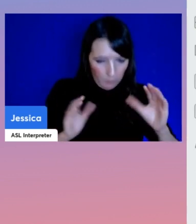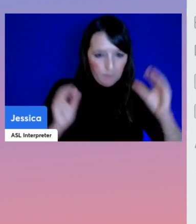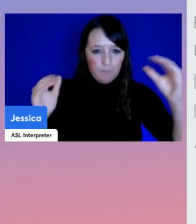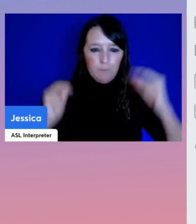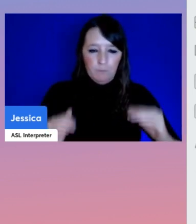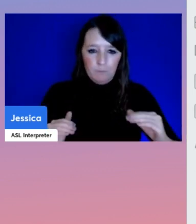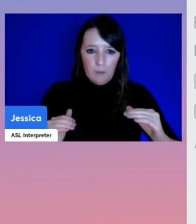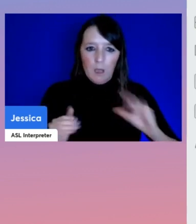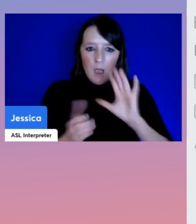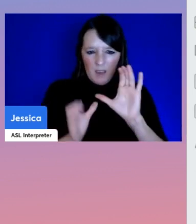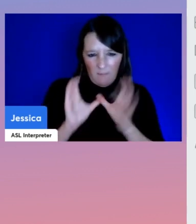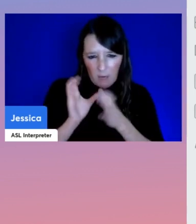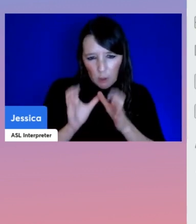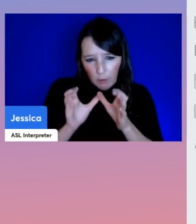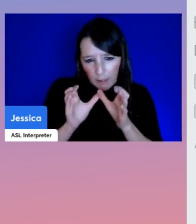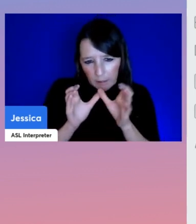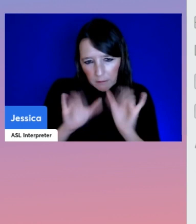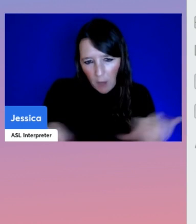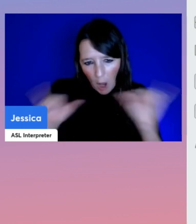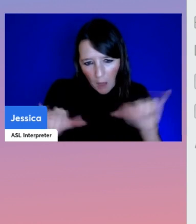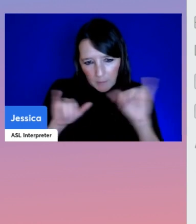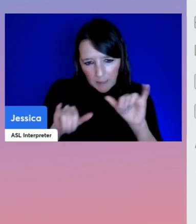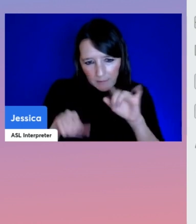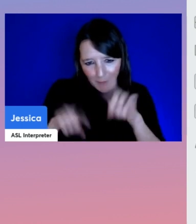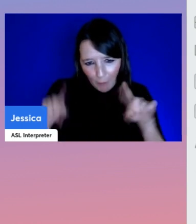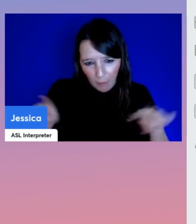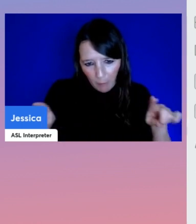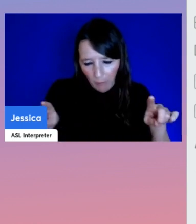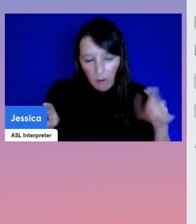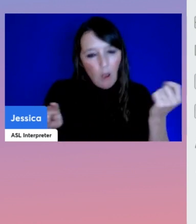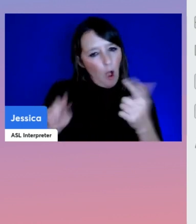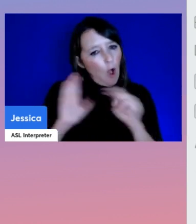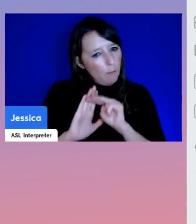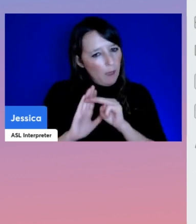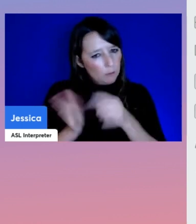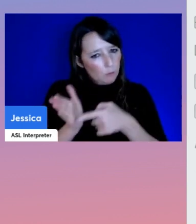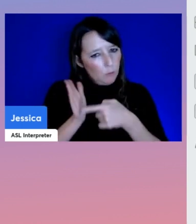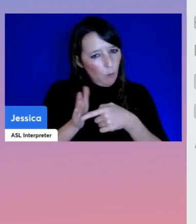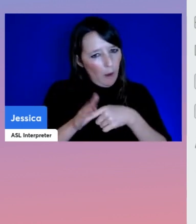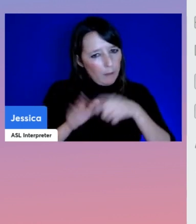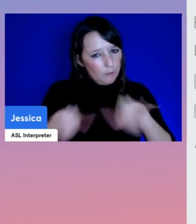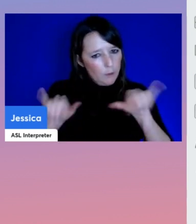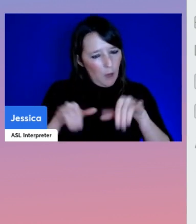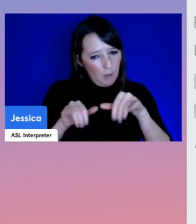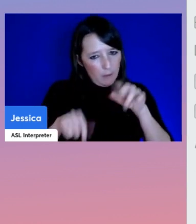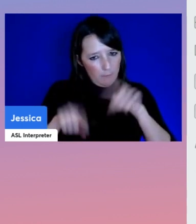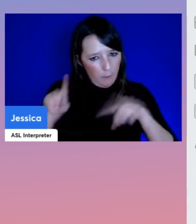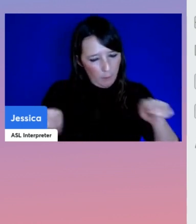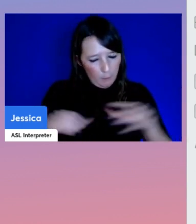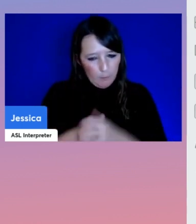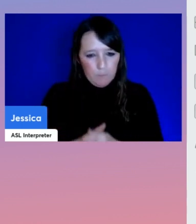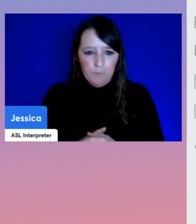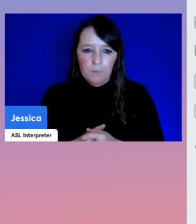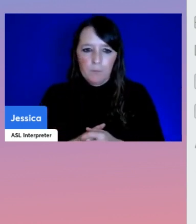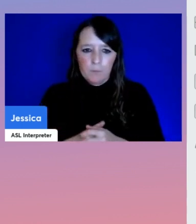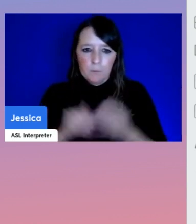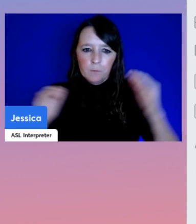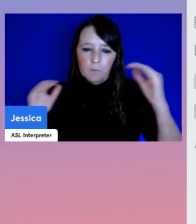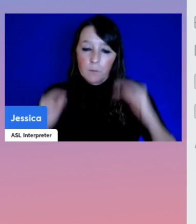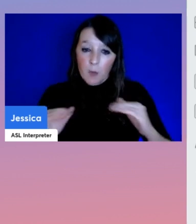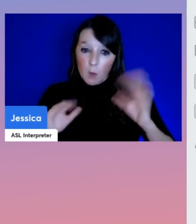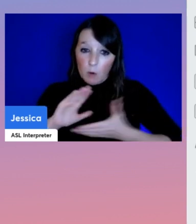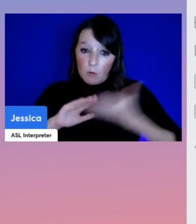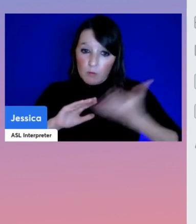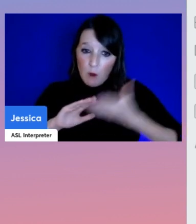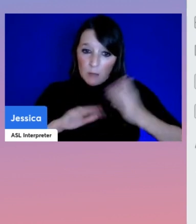a common variable, which almost all of my modules require. Then I'm running through some